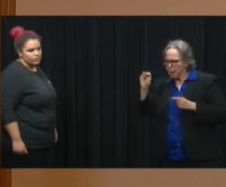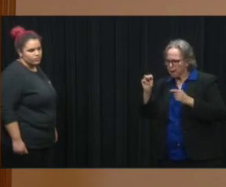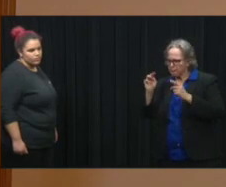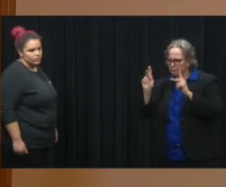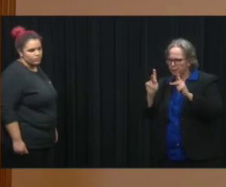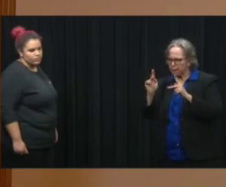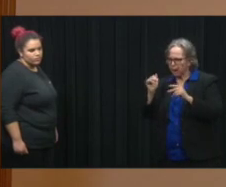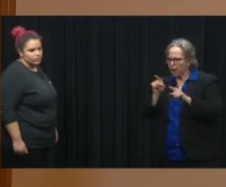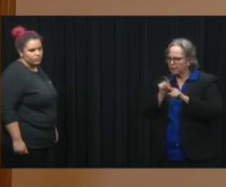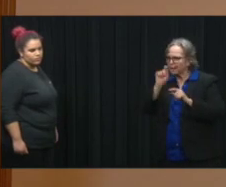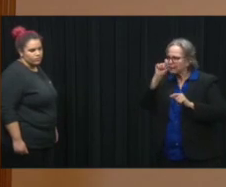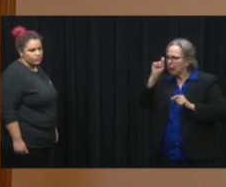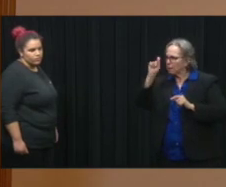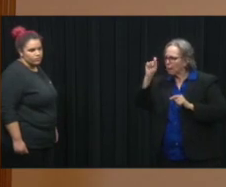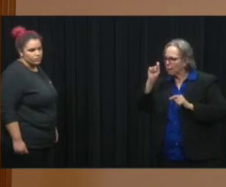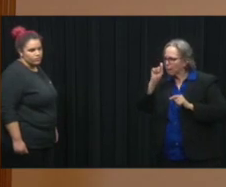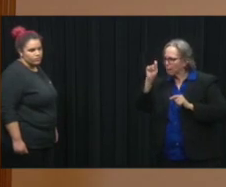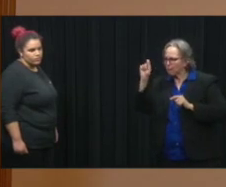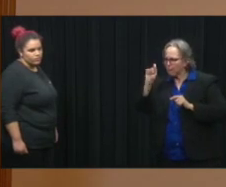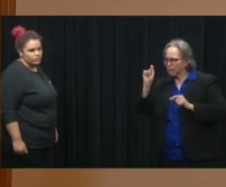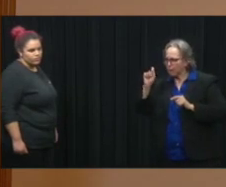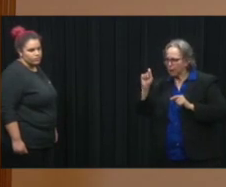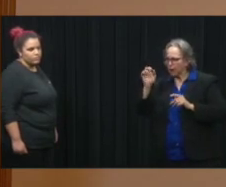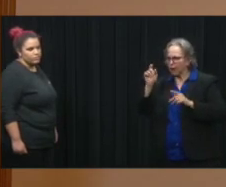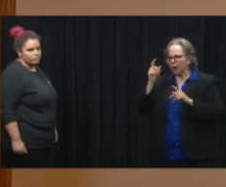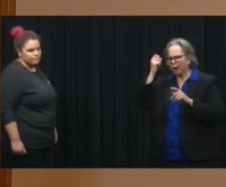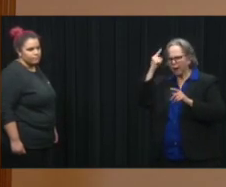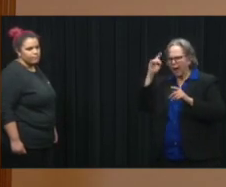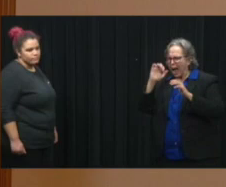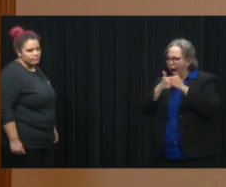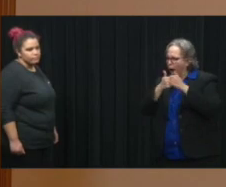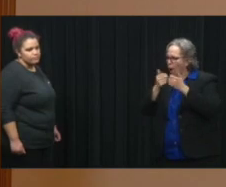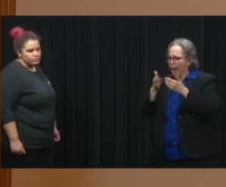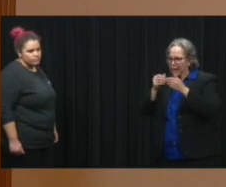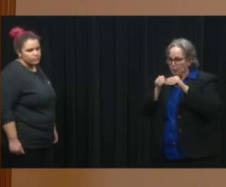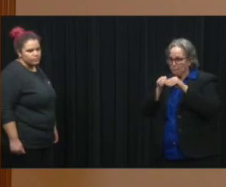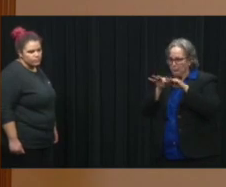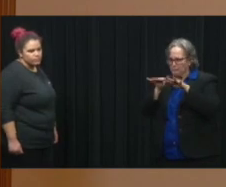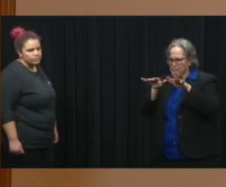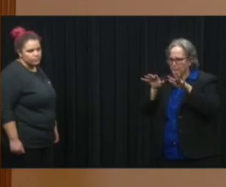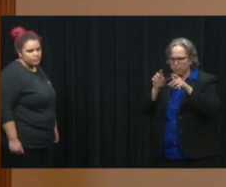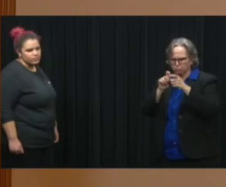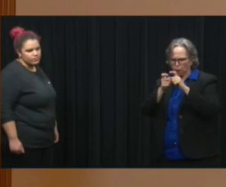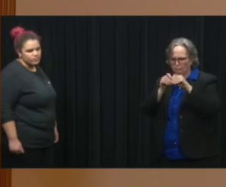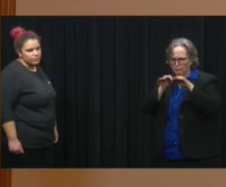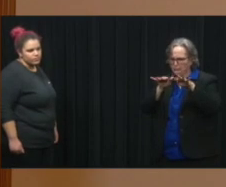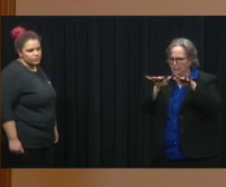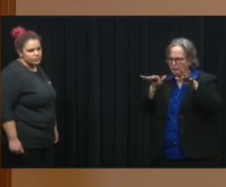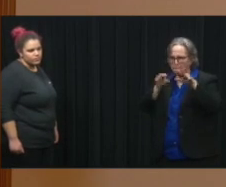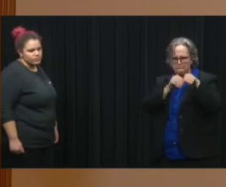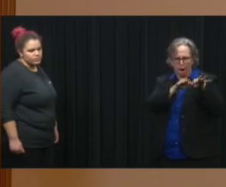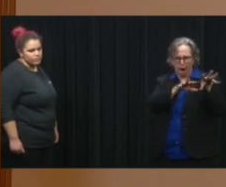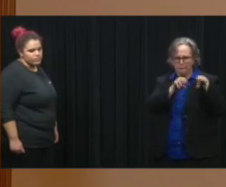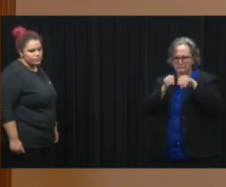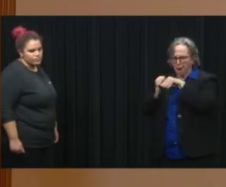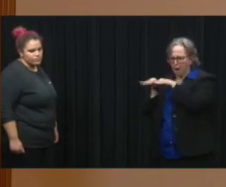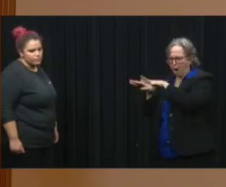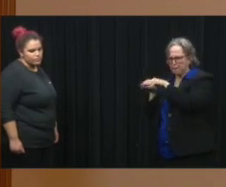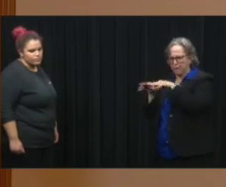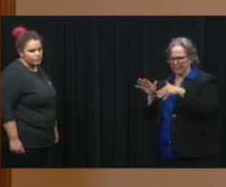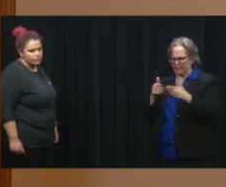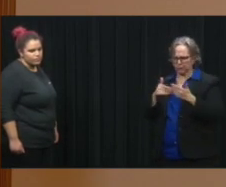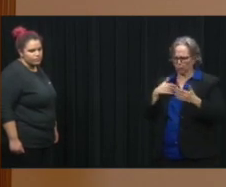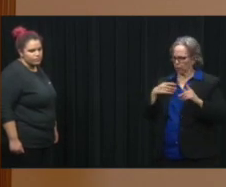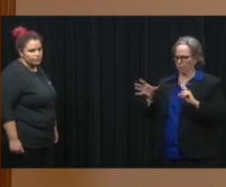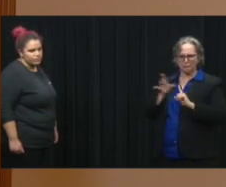how diseases spread and how quickly they reproduce and how susceptible we are to them, how infectious they are.